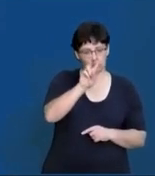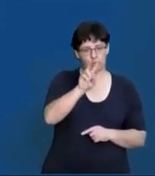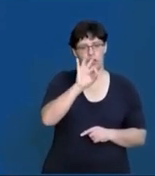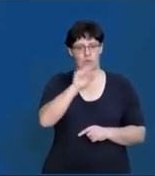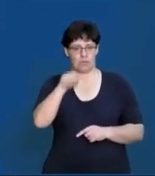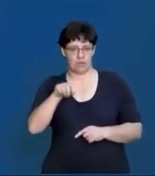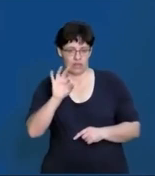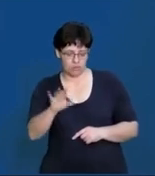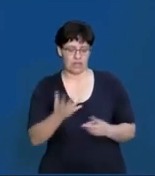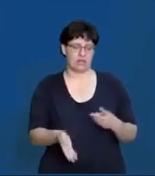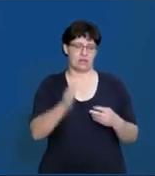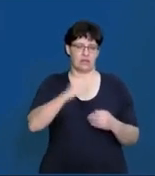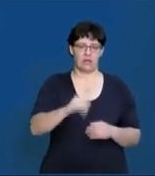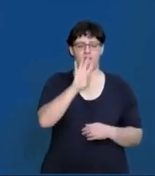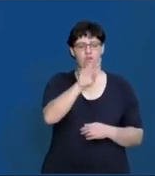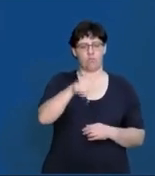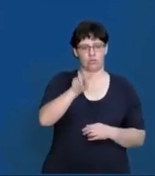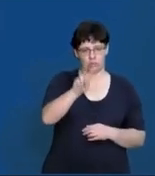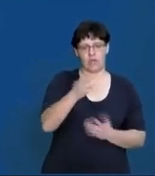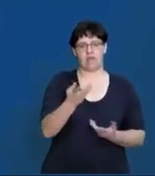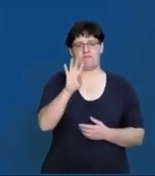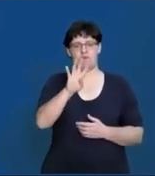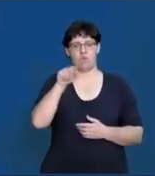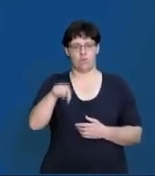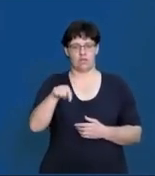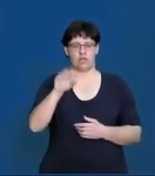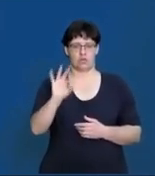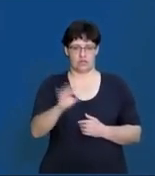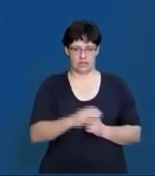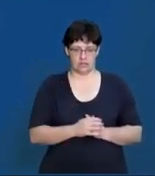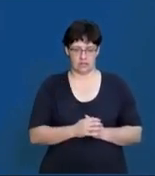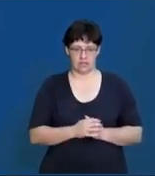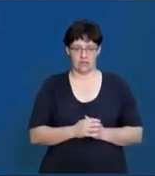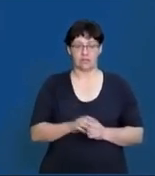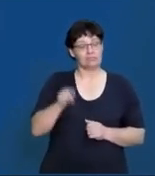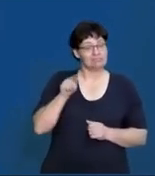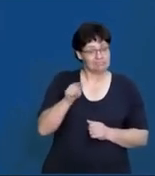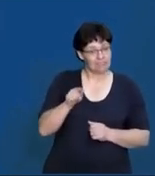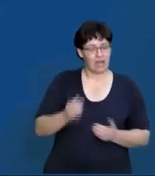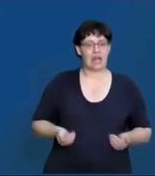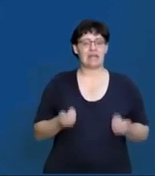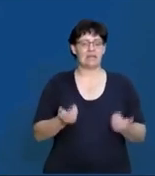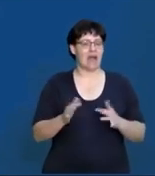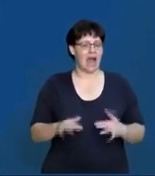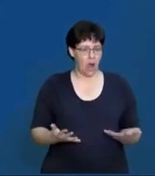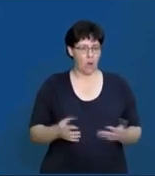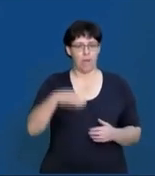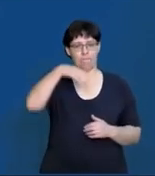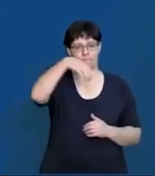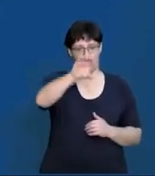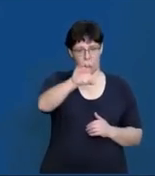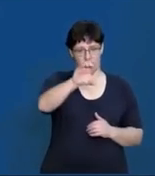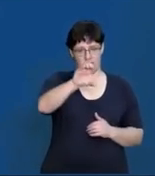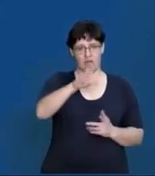question 3.2, 3.3, 4.2, and 4.3. These ones are given in the form of